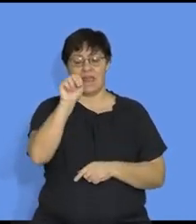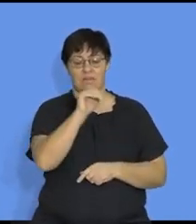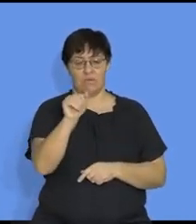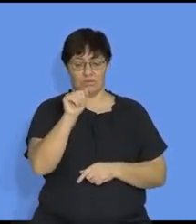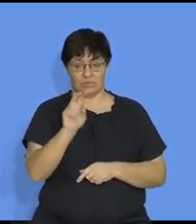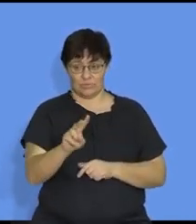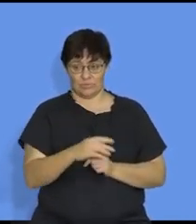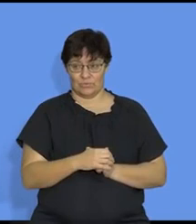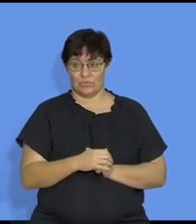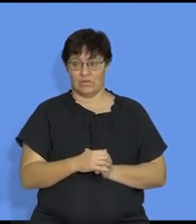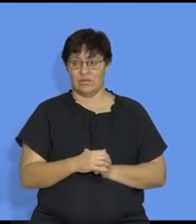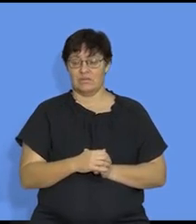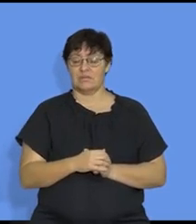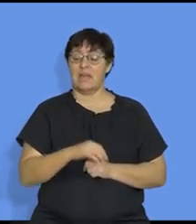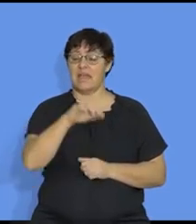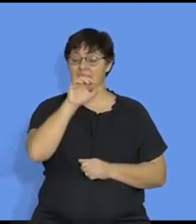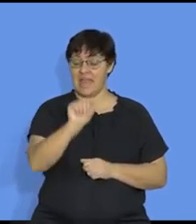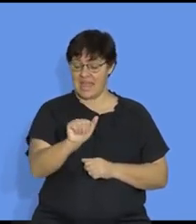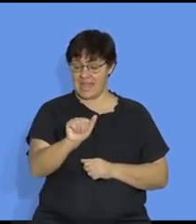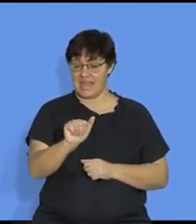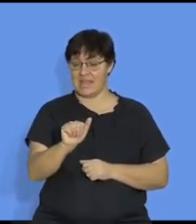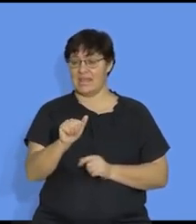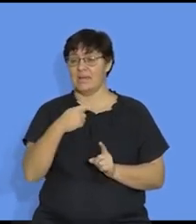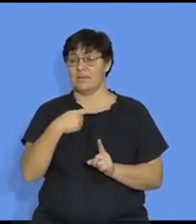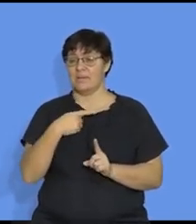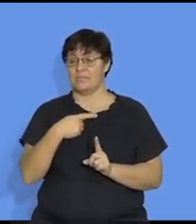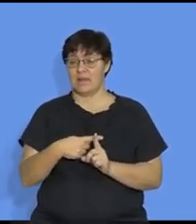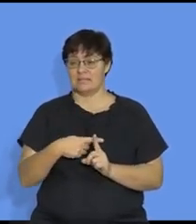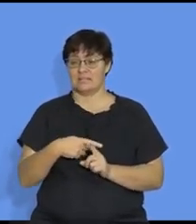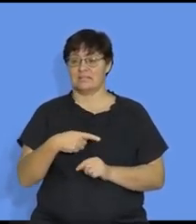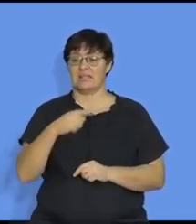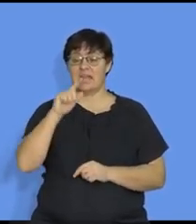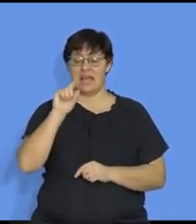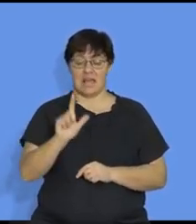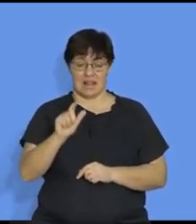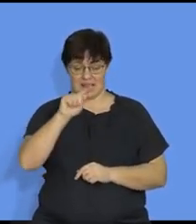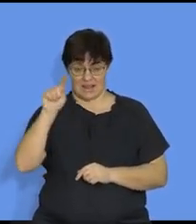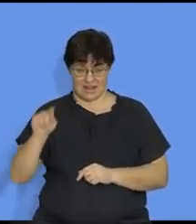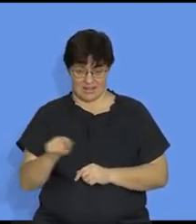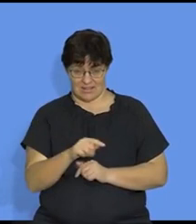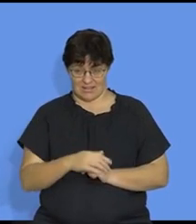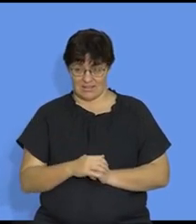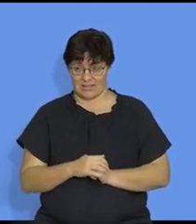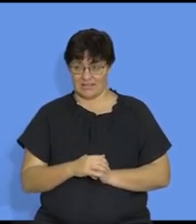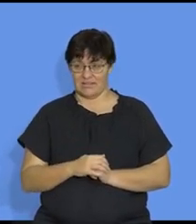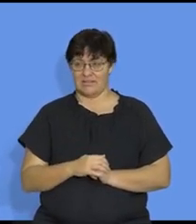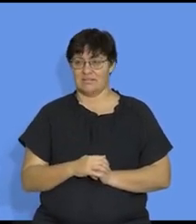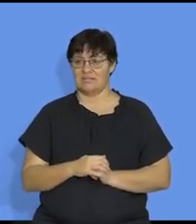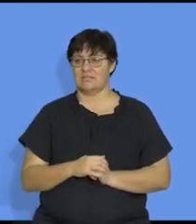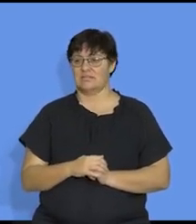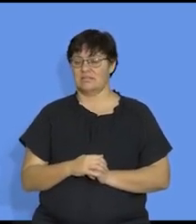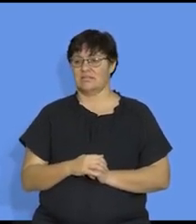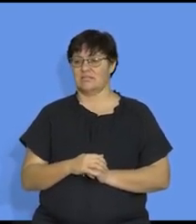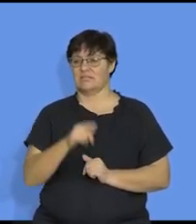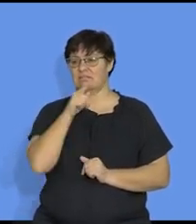n over 2 times a plus the last term of the sequence. So that means I can